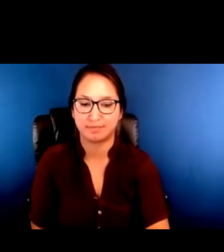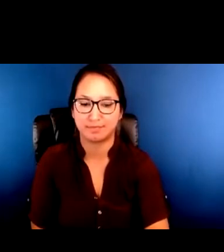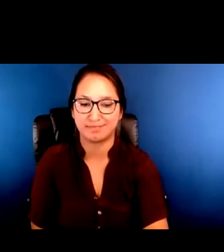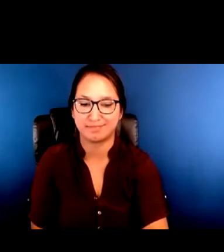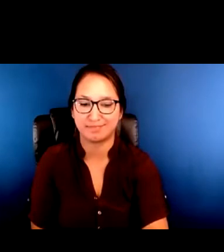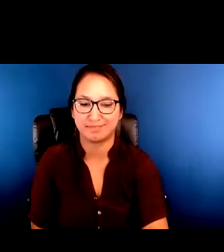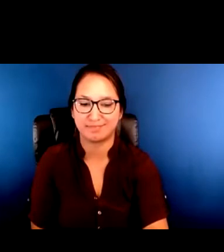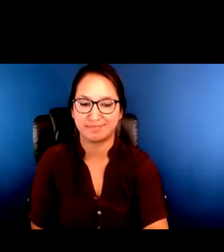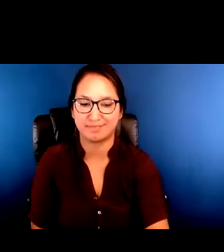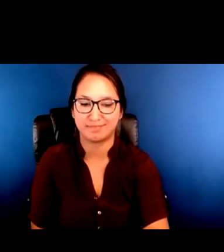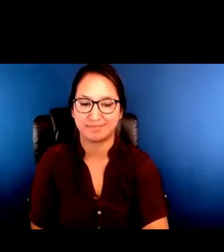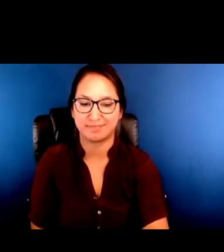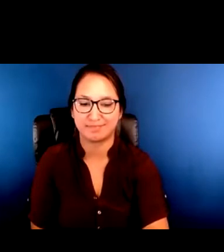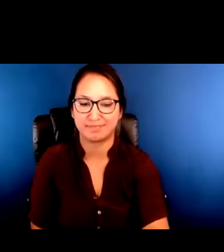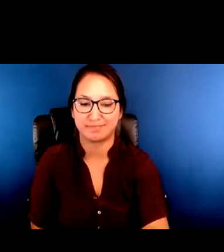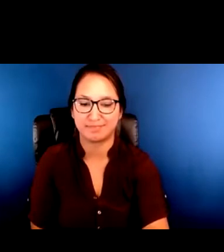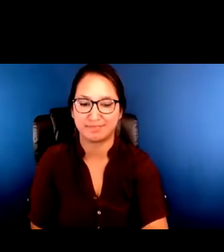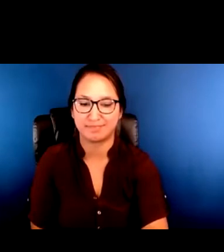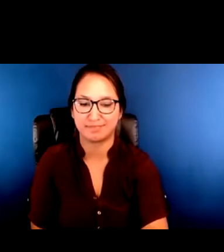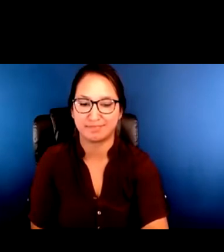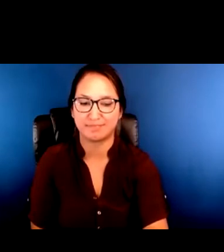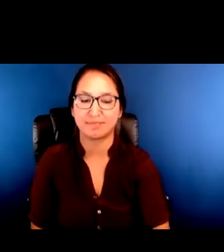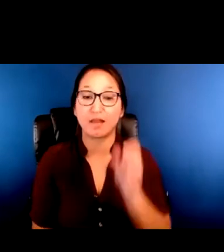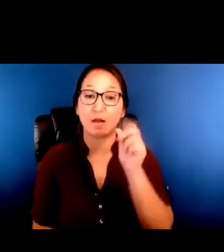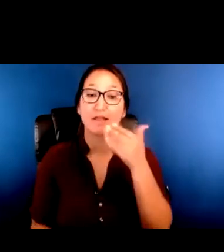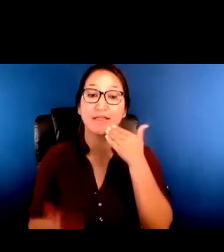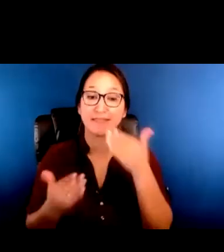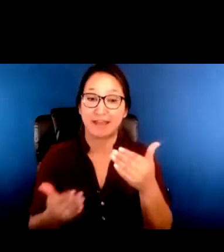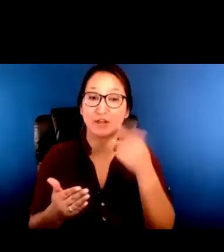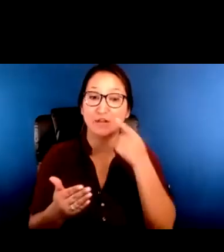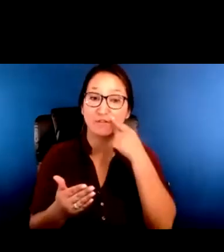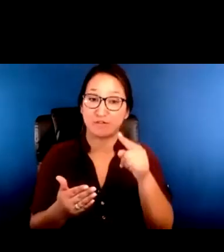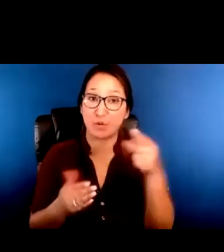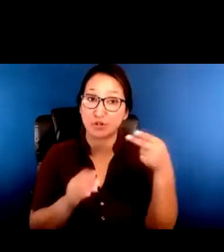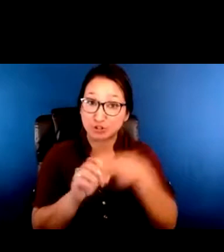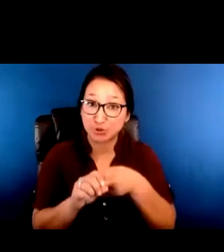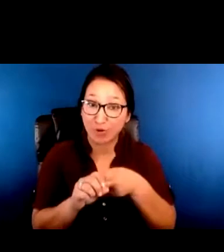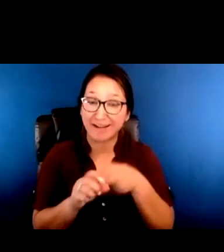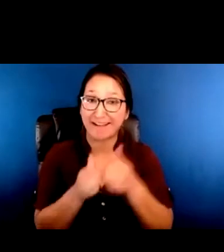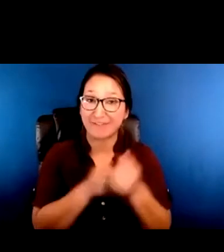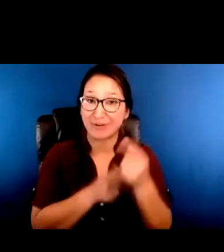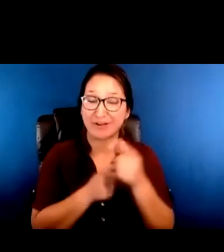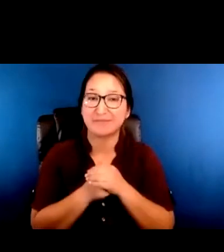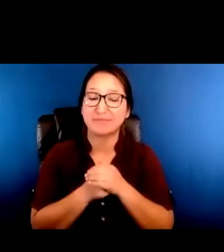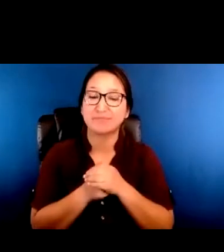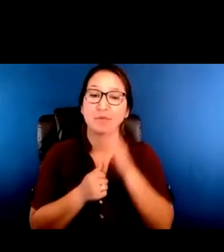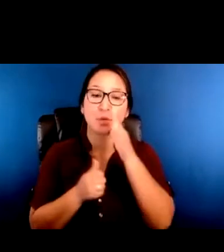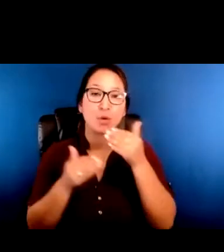Okay, thank you for being here, everybody. We are going to start with a